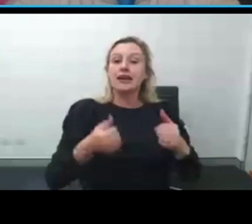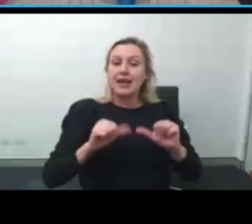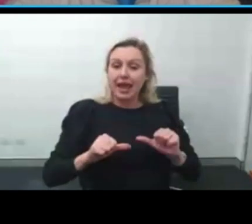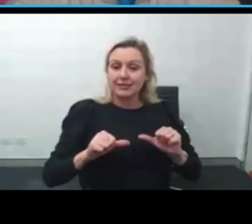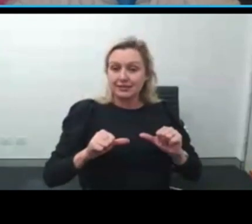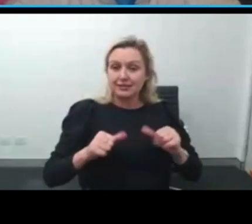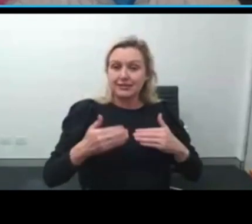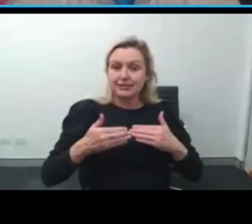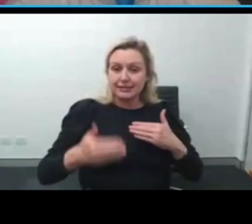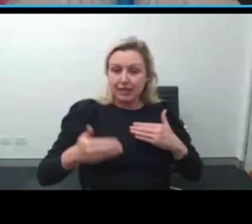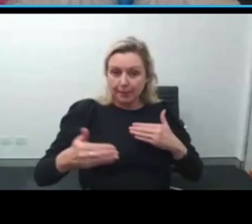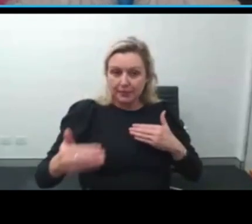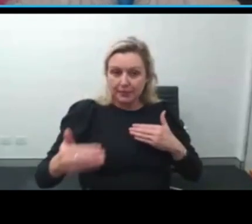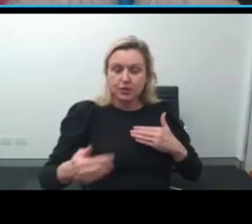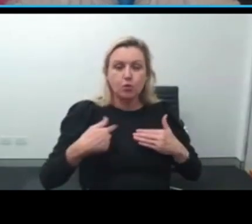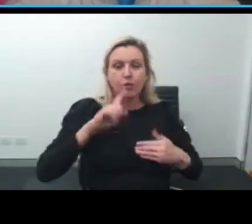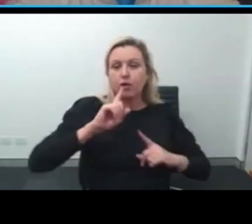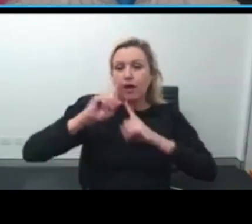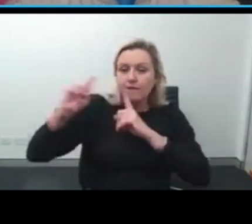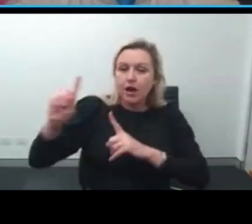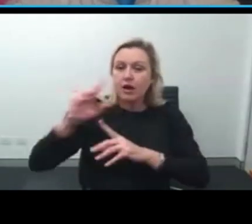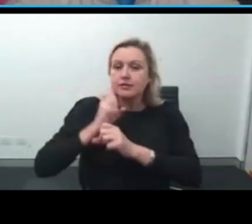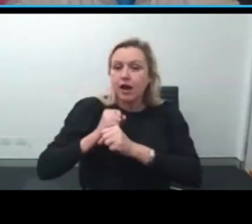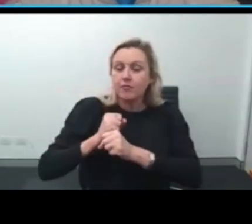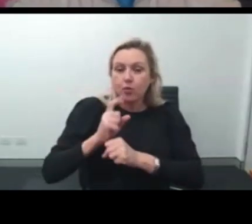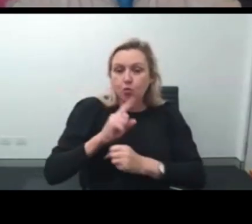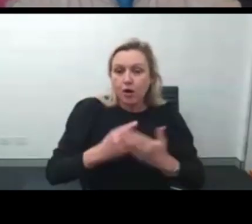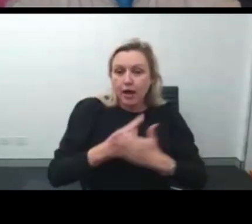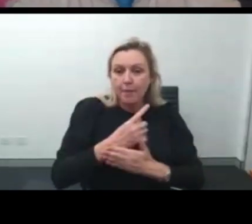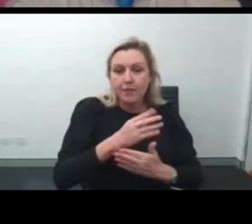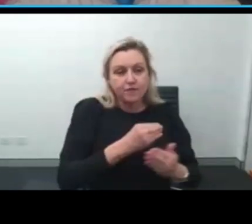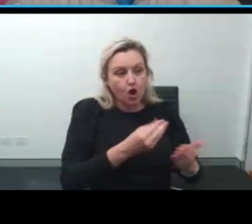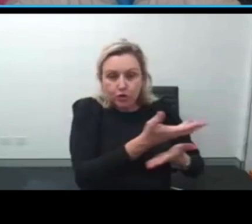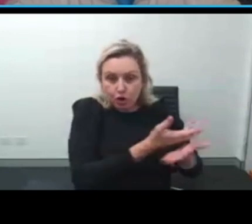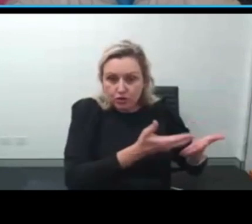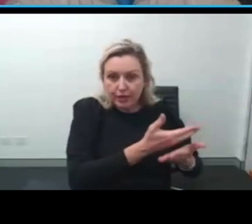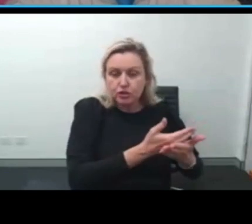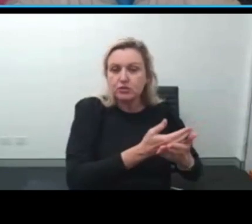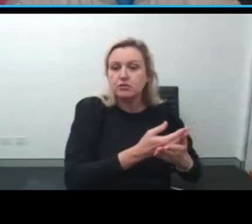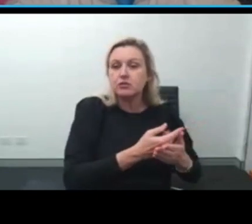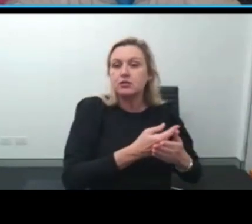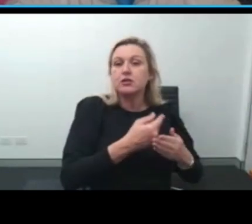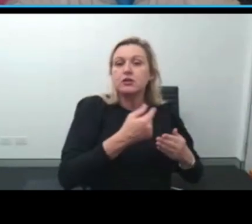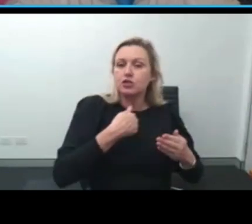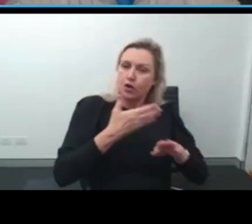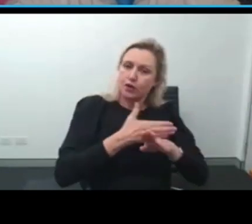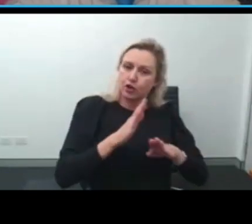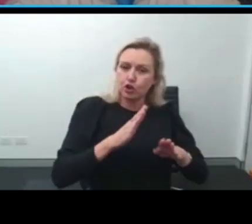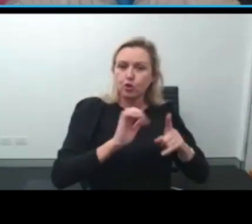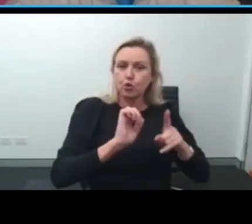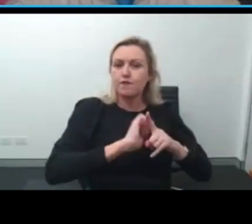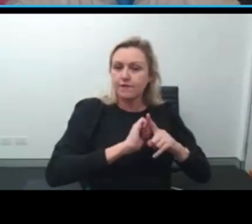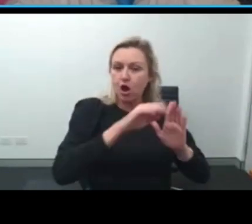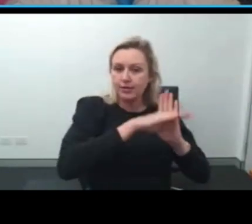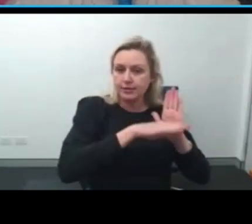advice to government on the outcomes of the consultation. That included a revised set of strengthened standards, which